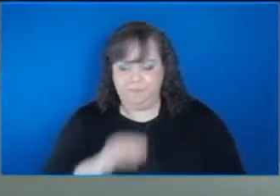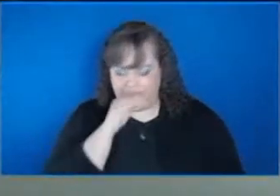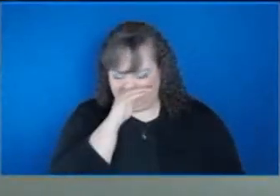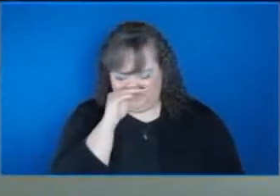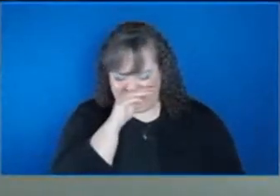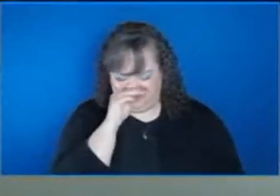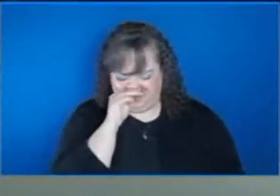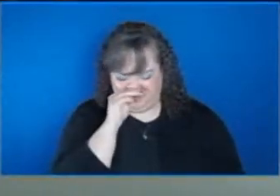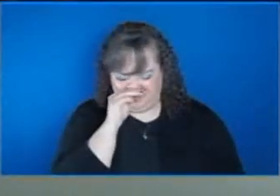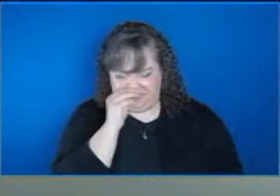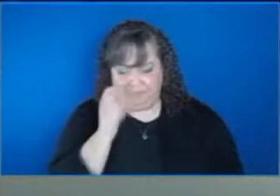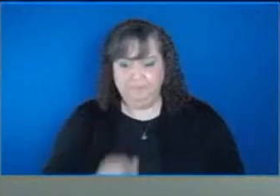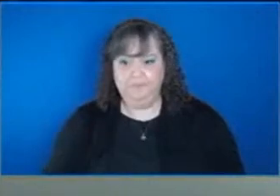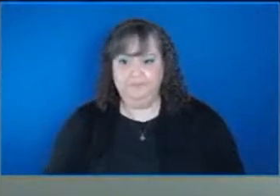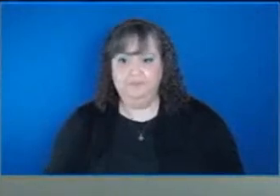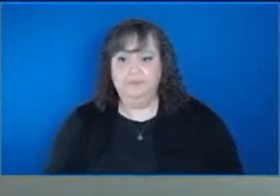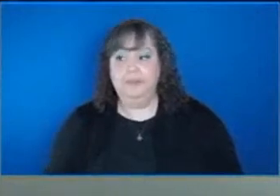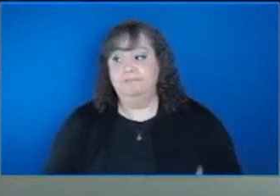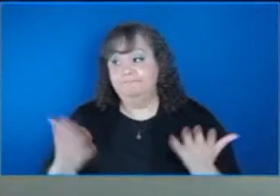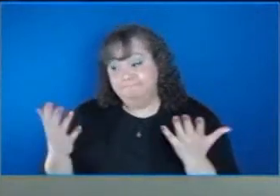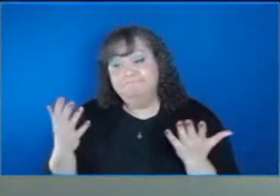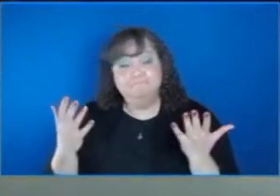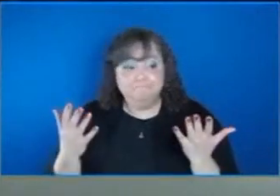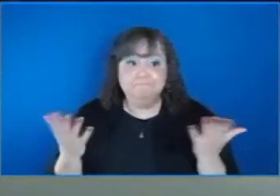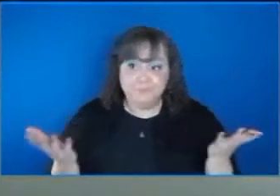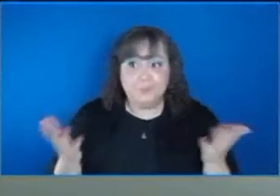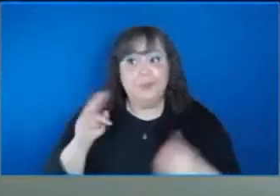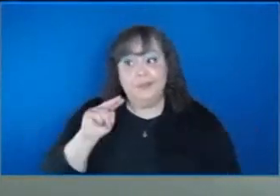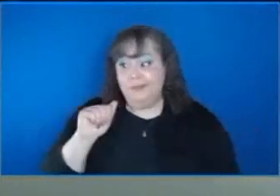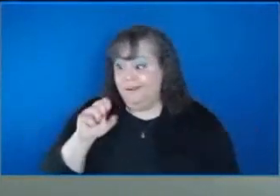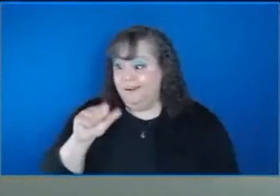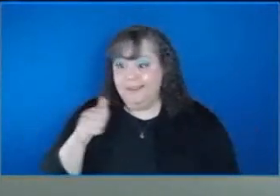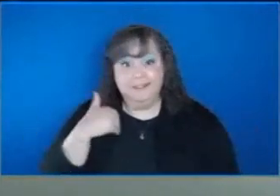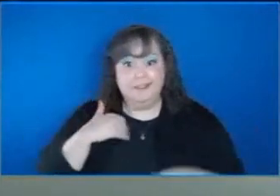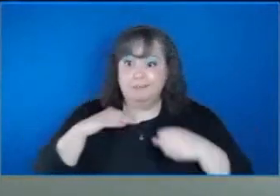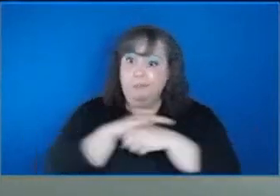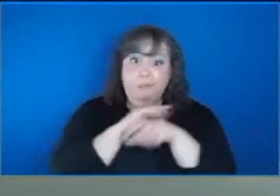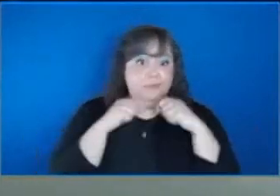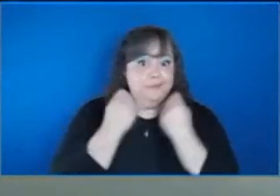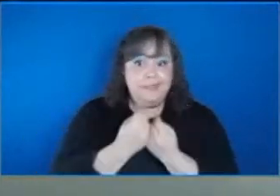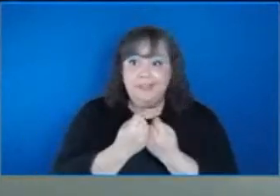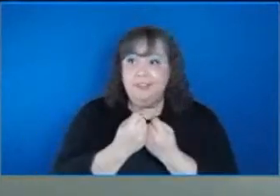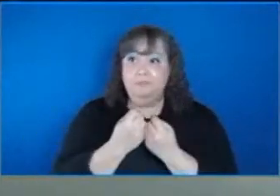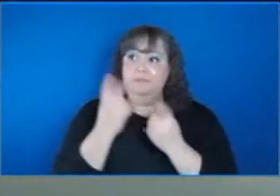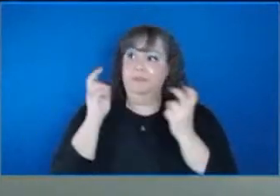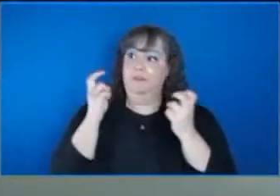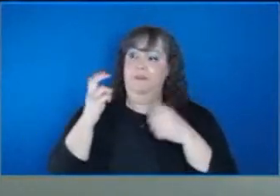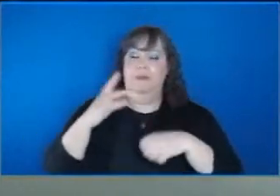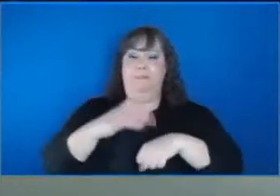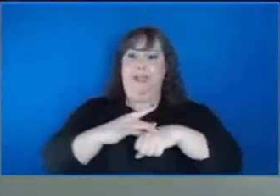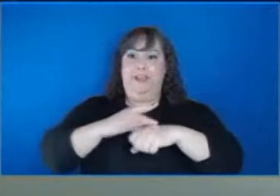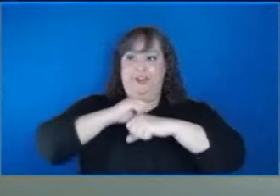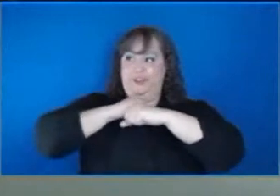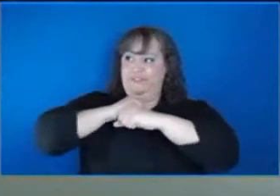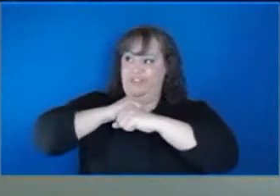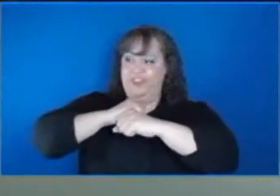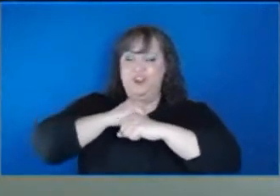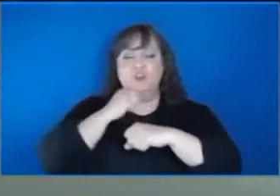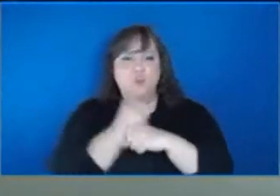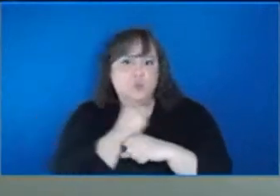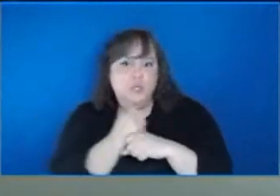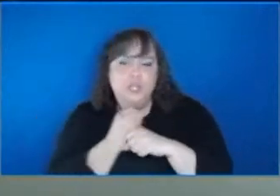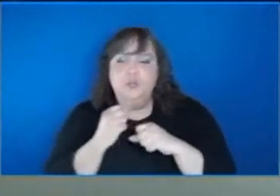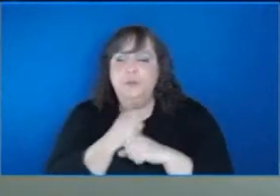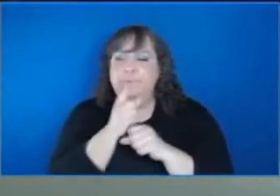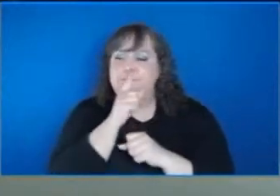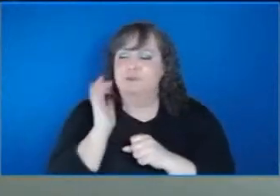So as you can see, NASA has an entire team of planetary defenders working to keep our planet safe, and we want